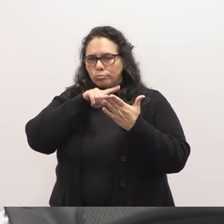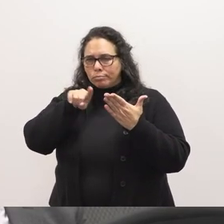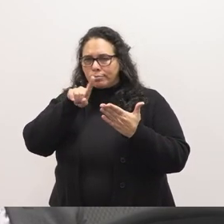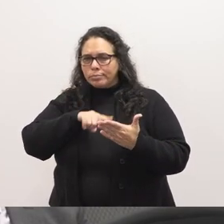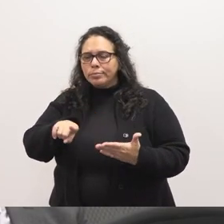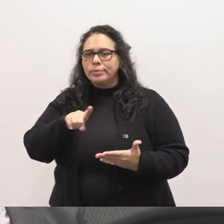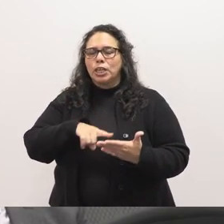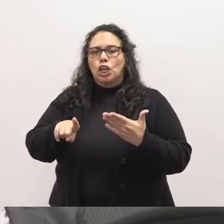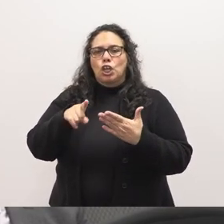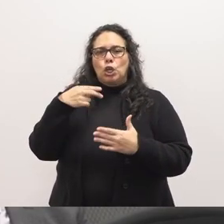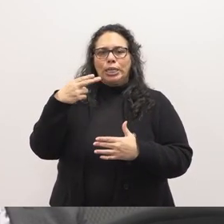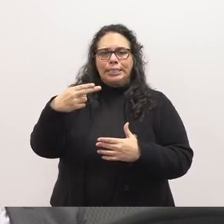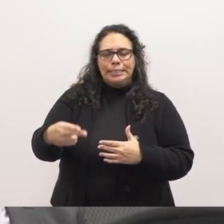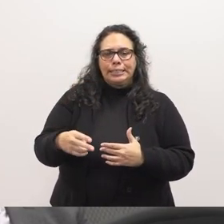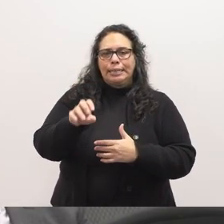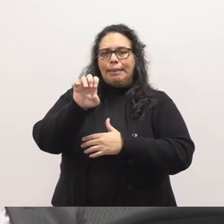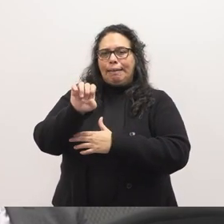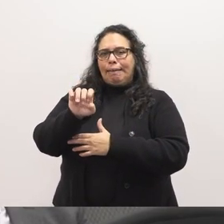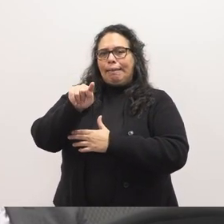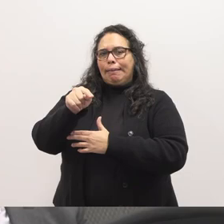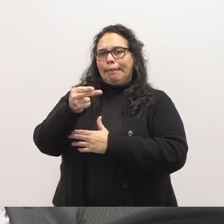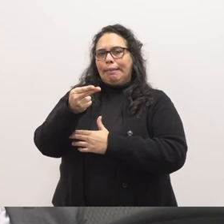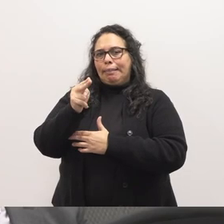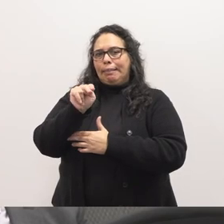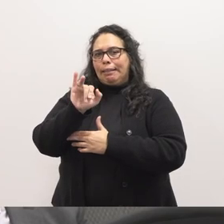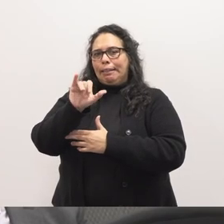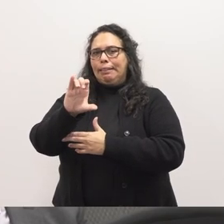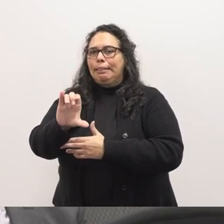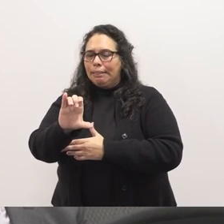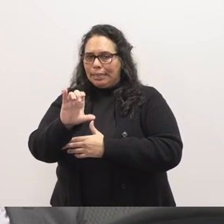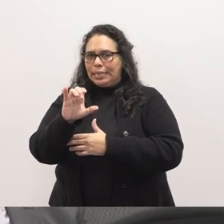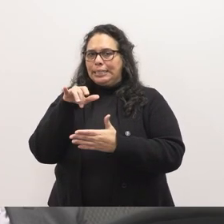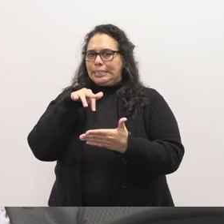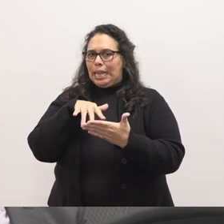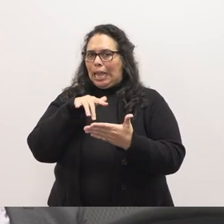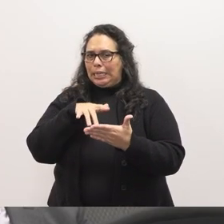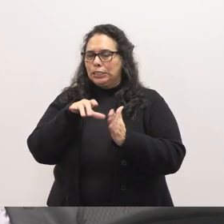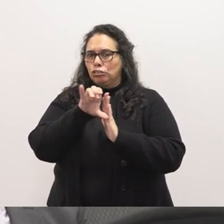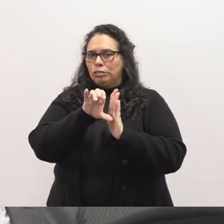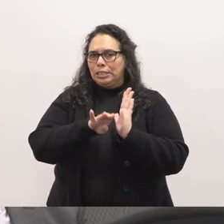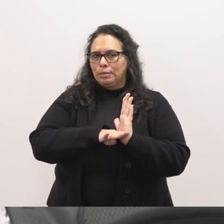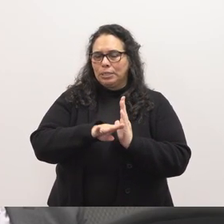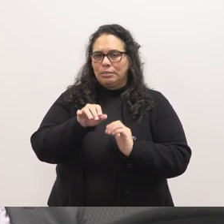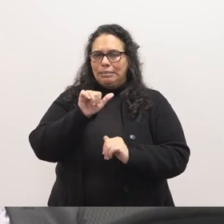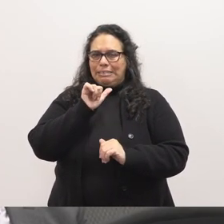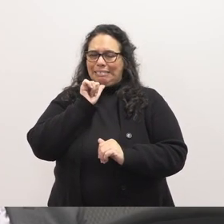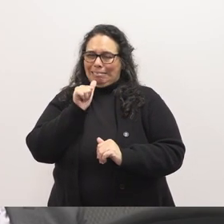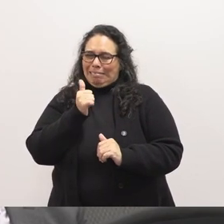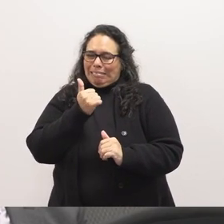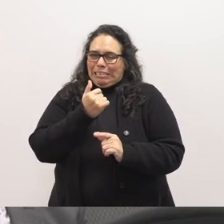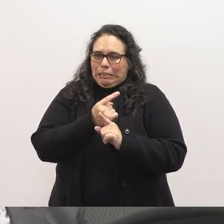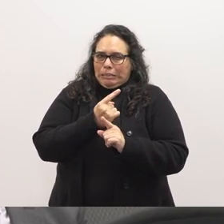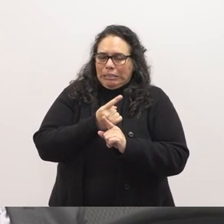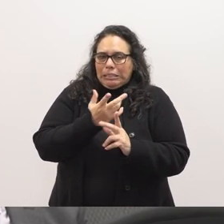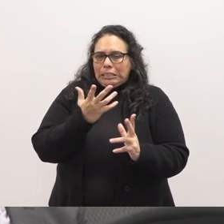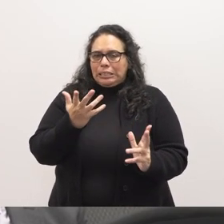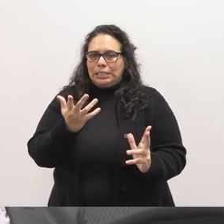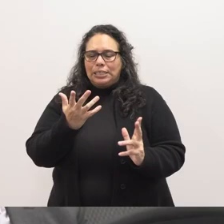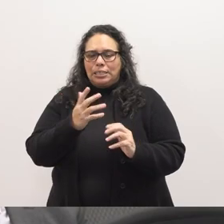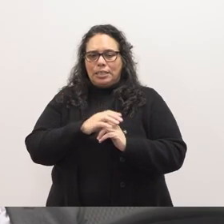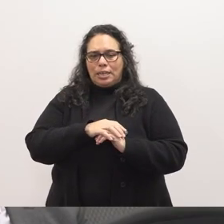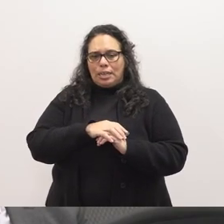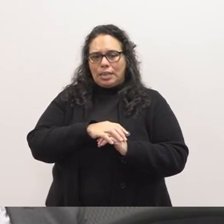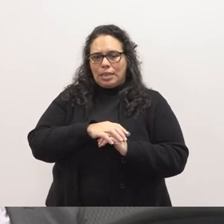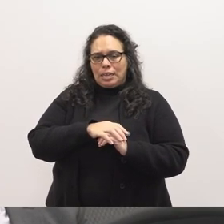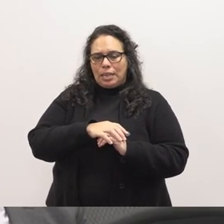studies curriculum to ensure it's not sending inaccurate messages to students. I have seen images of maps of Israel